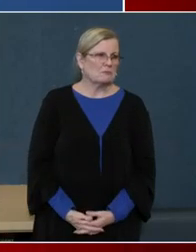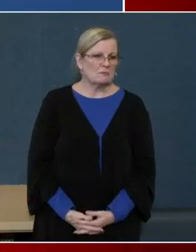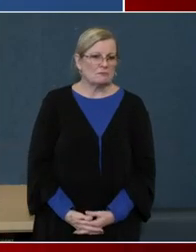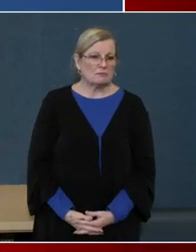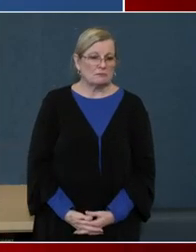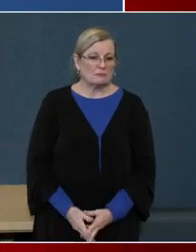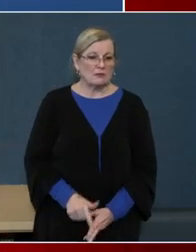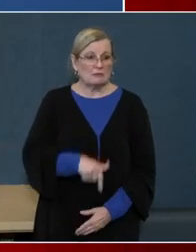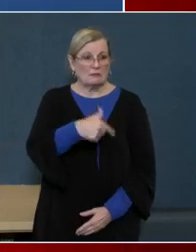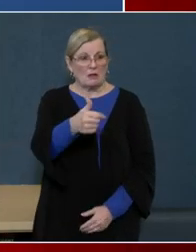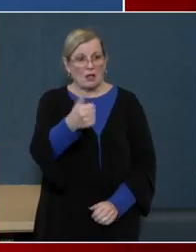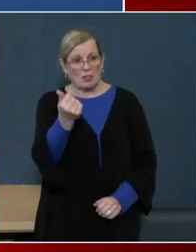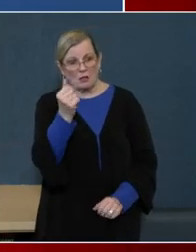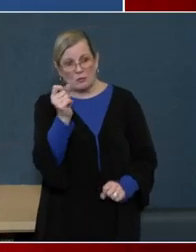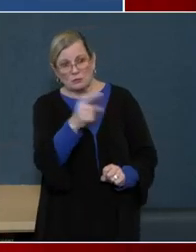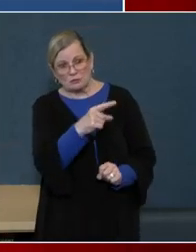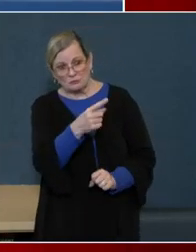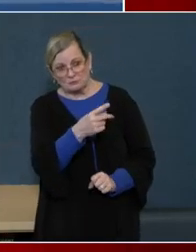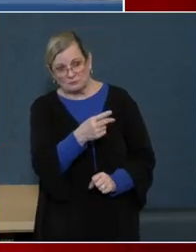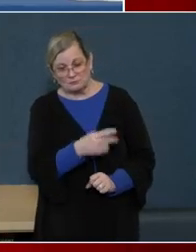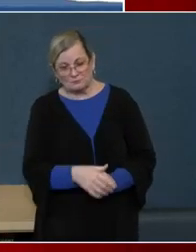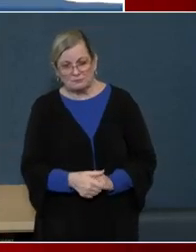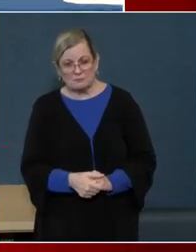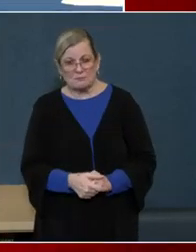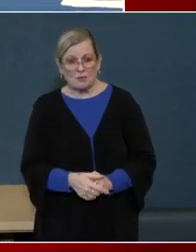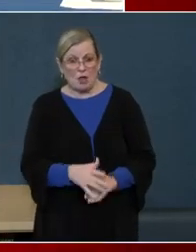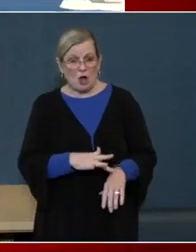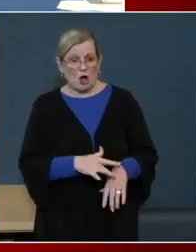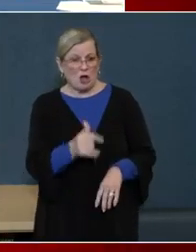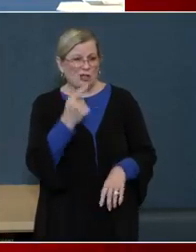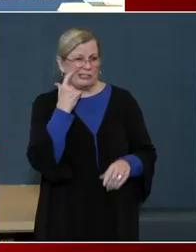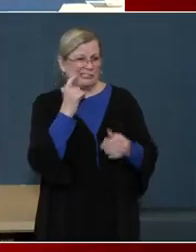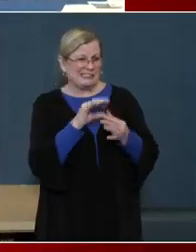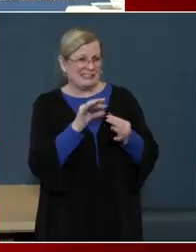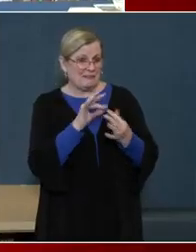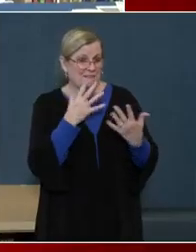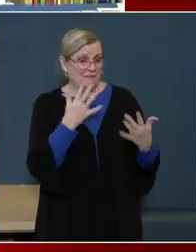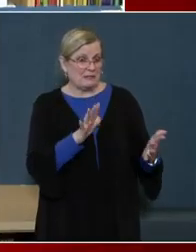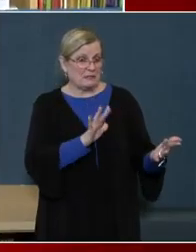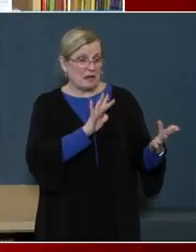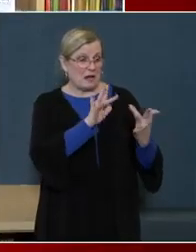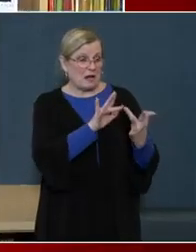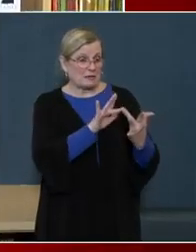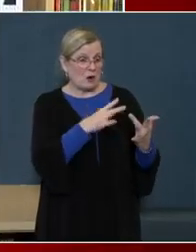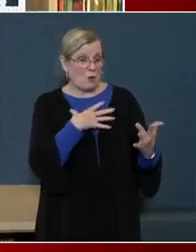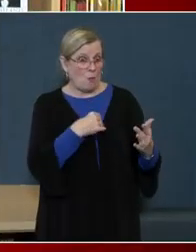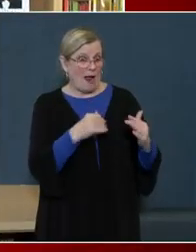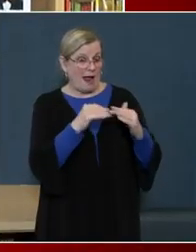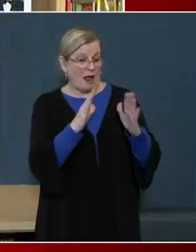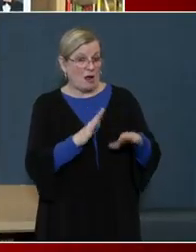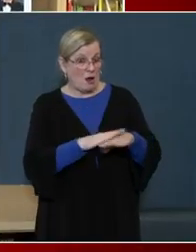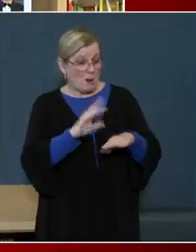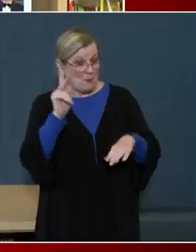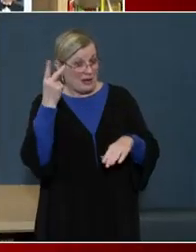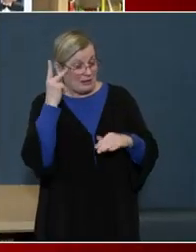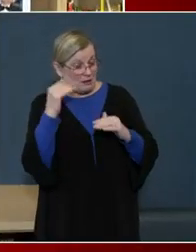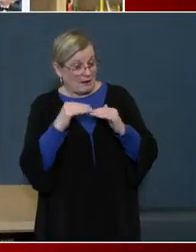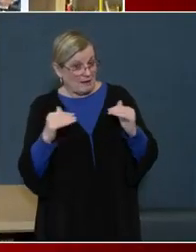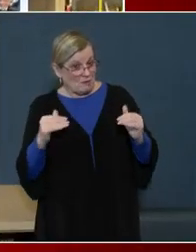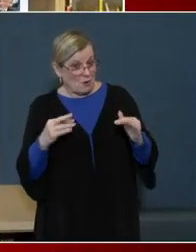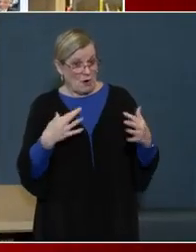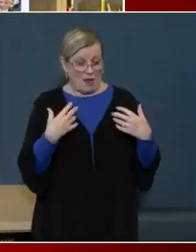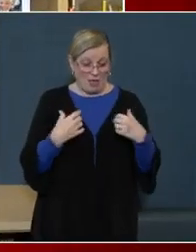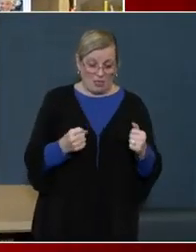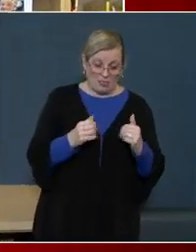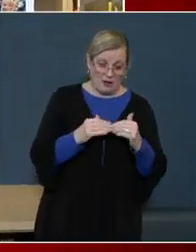Mayor Bowser, you said just earlier that you had reached out to the White House on a political level, on a public health level, to offer whatever assistance you can. Mm-hmm.